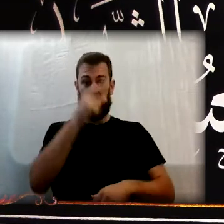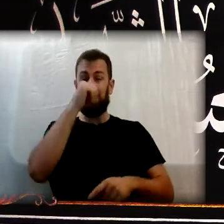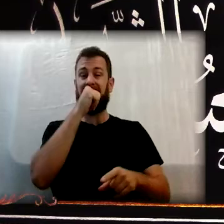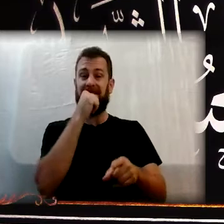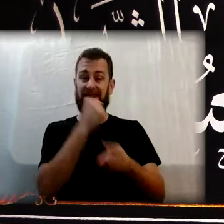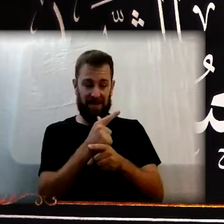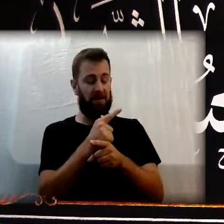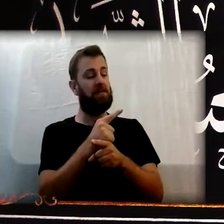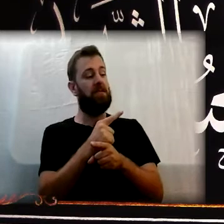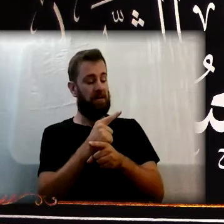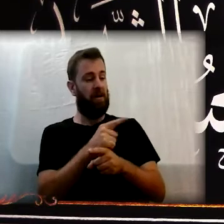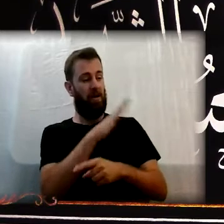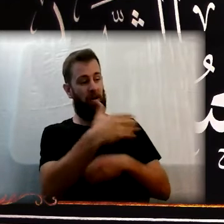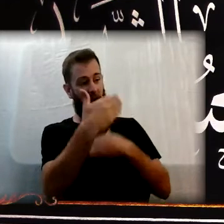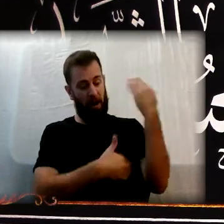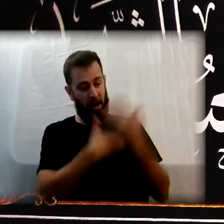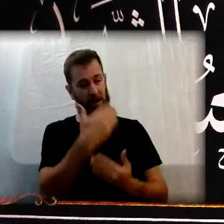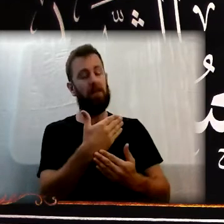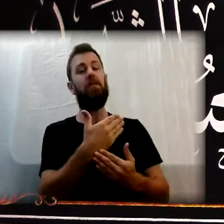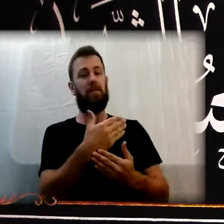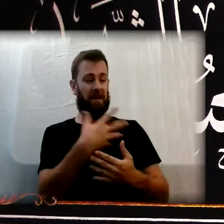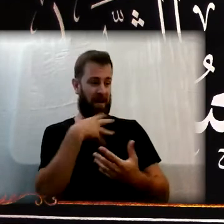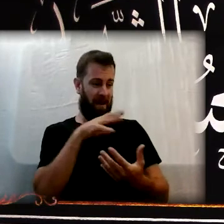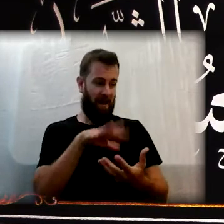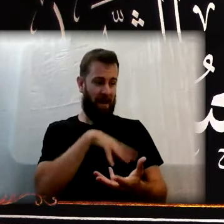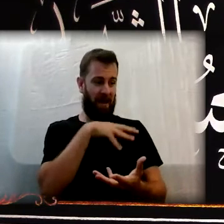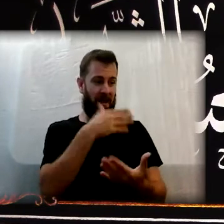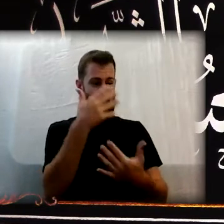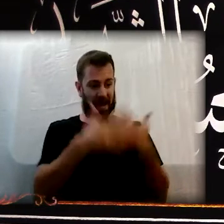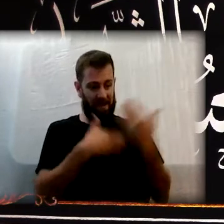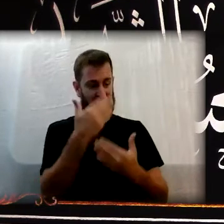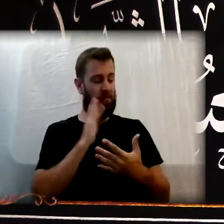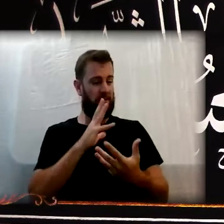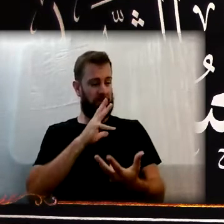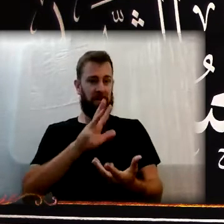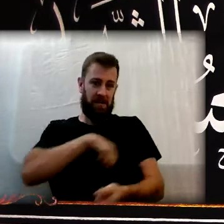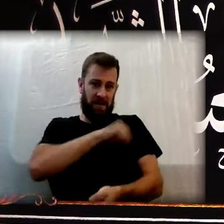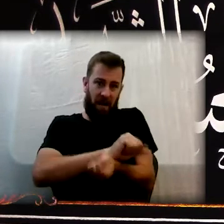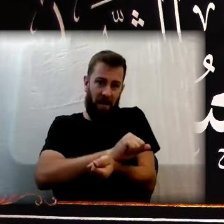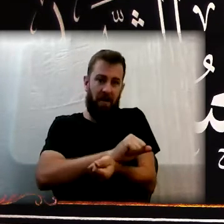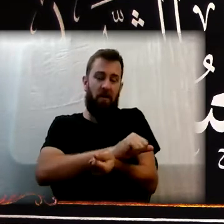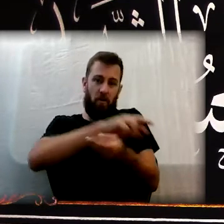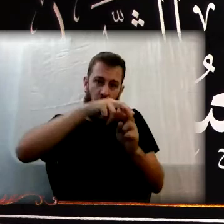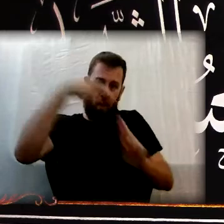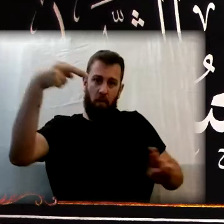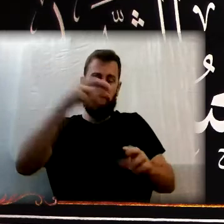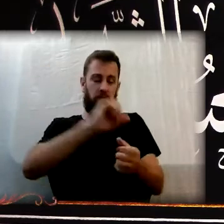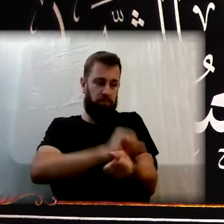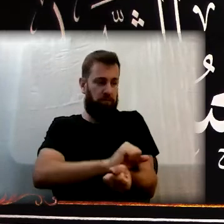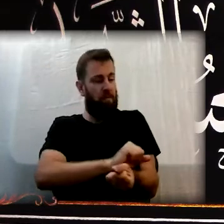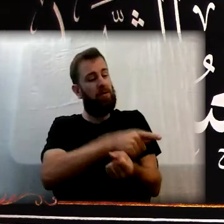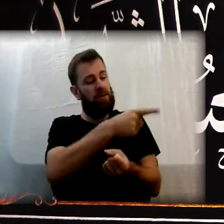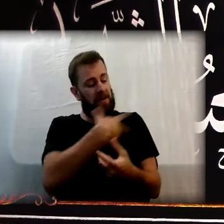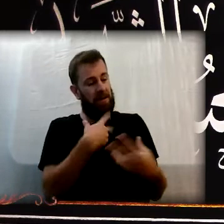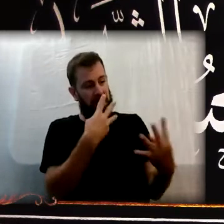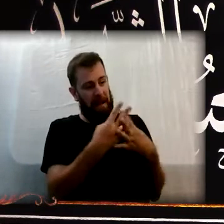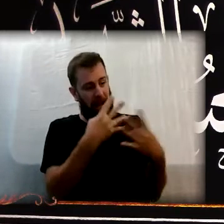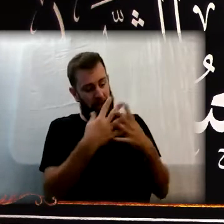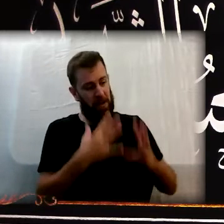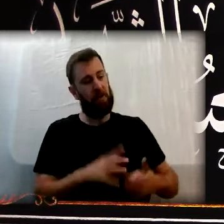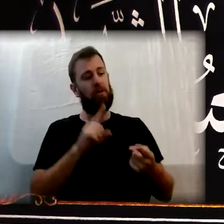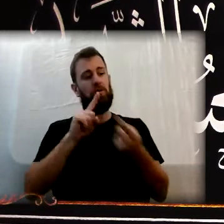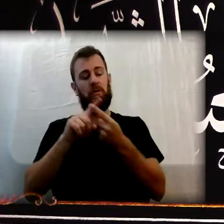Zainab's arms, your sister Zainab's hands will be tied in ropes as she is taken captive